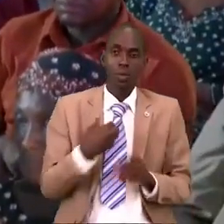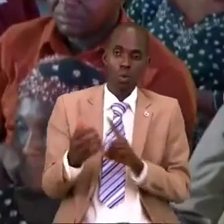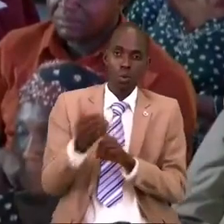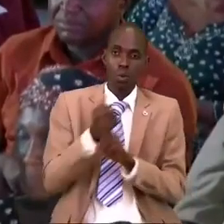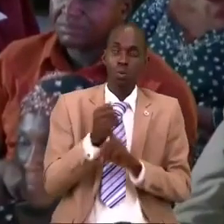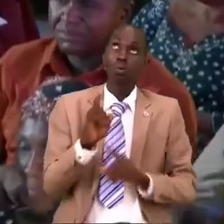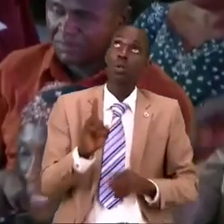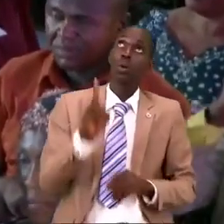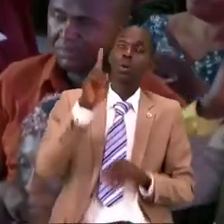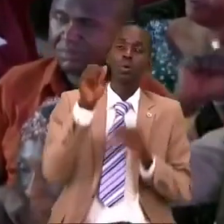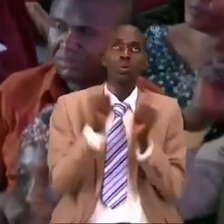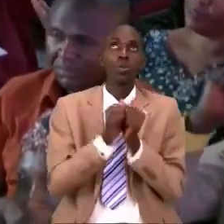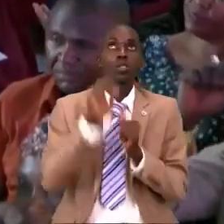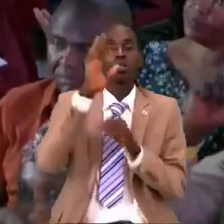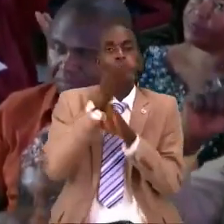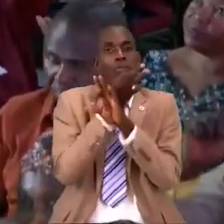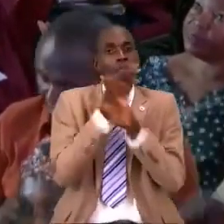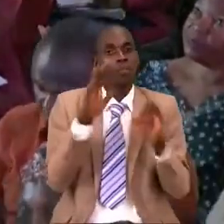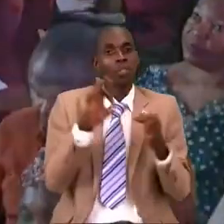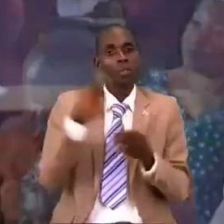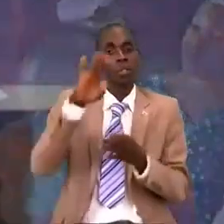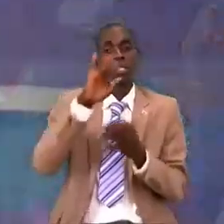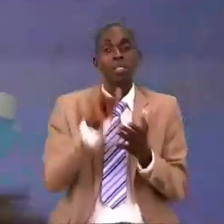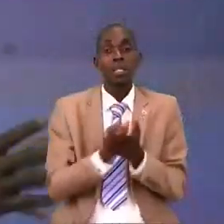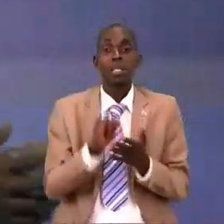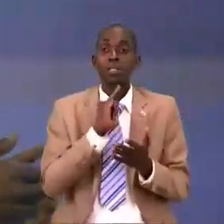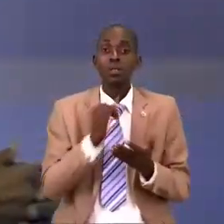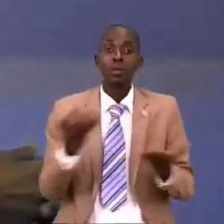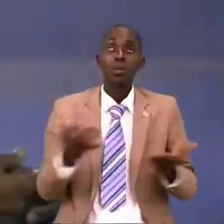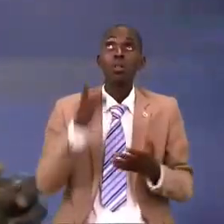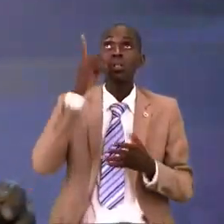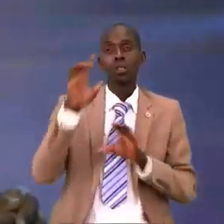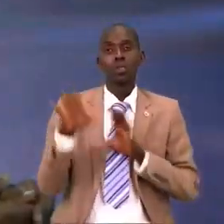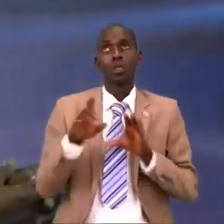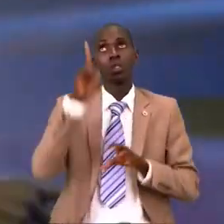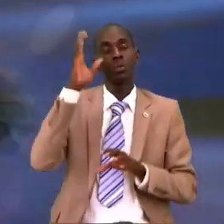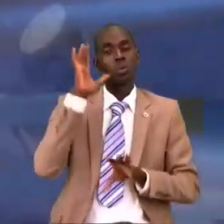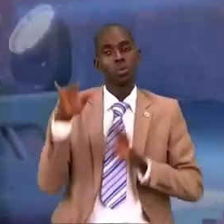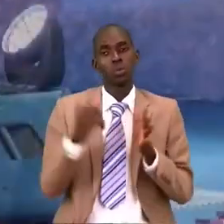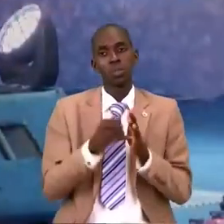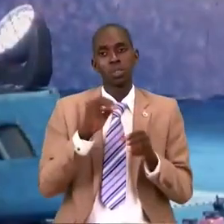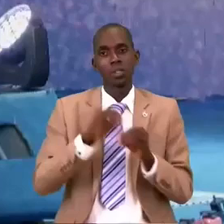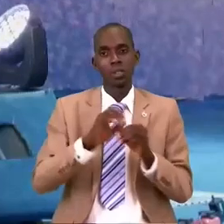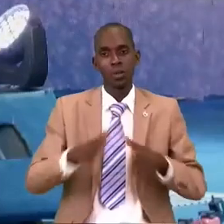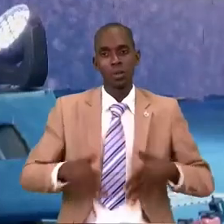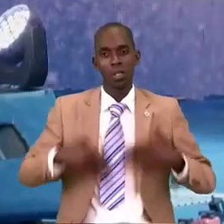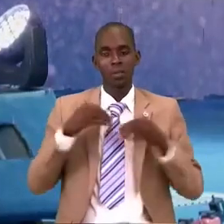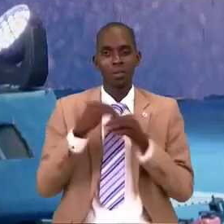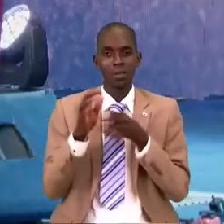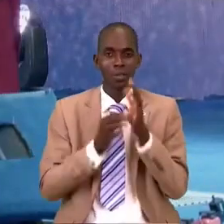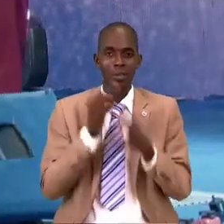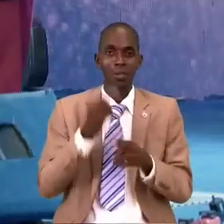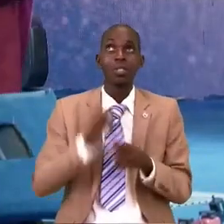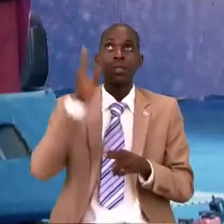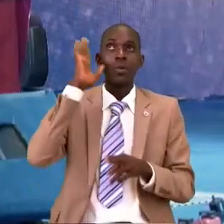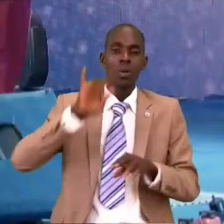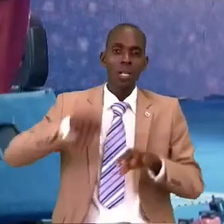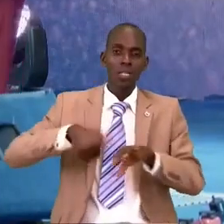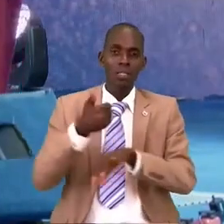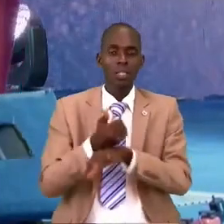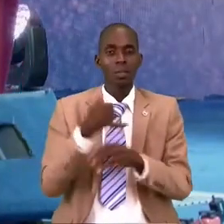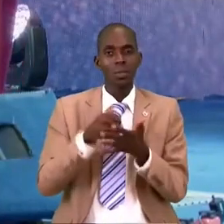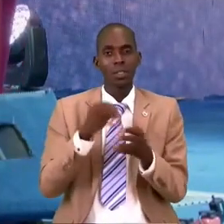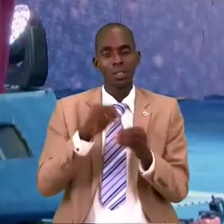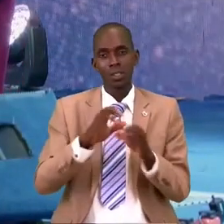Accomplish it in your life. Look at Luke chapter 1. We're looking at verse 72. In Luke chapter 1, verse 72, to